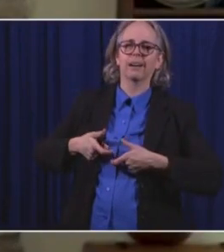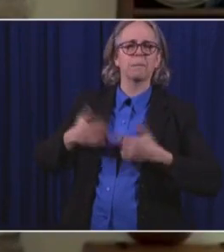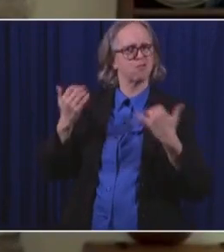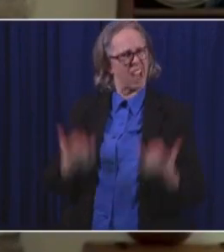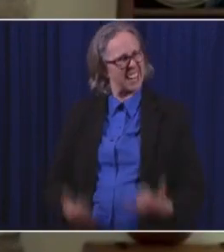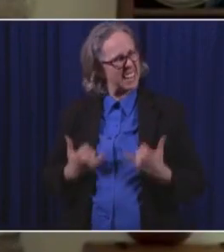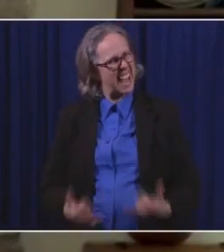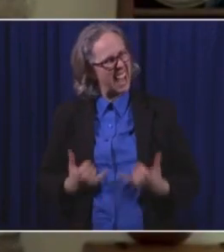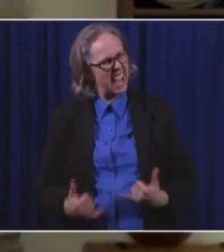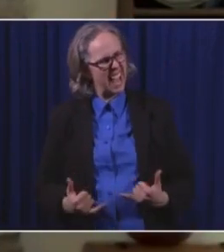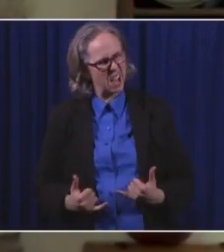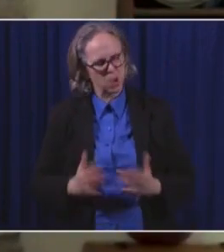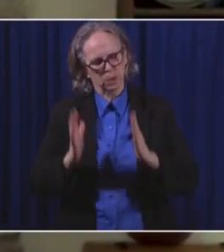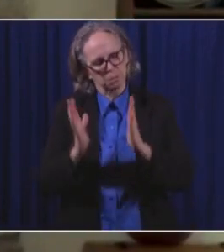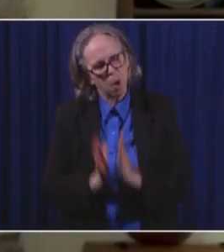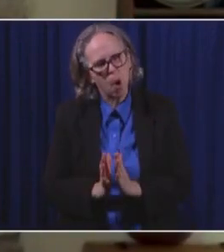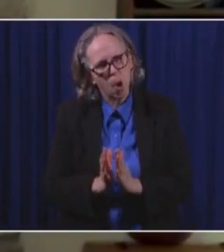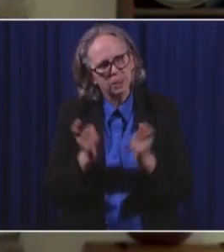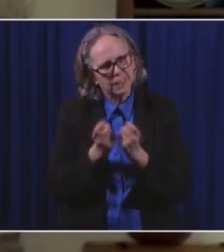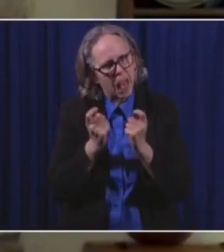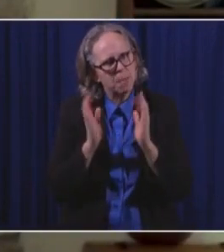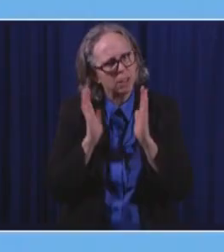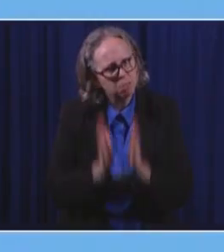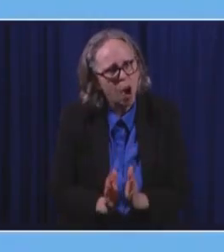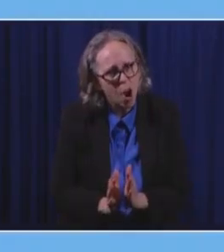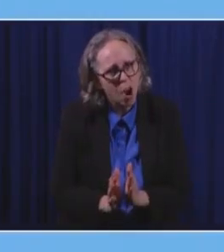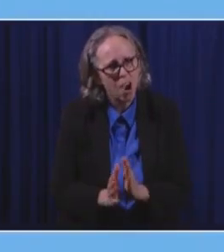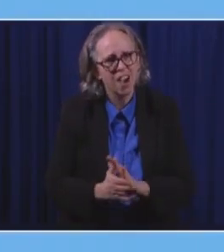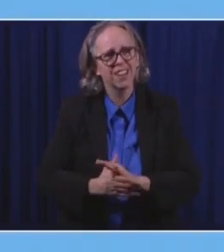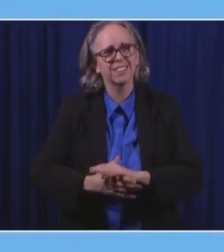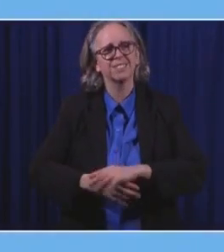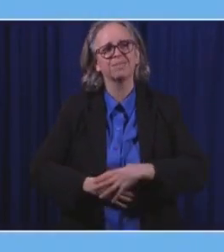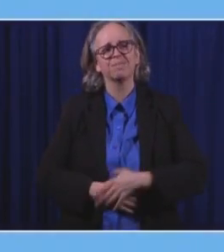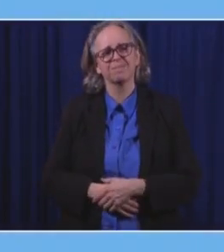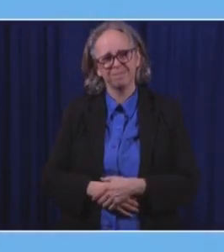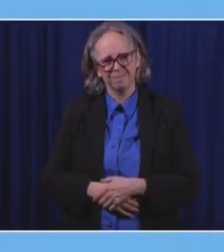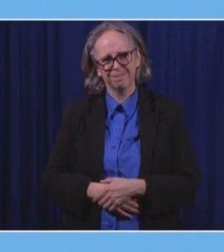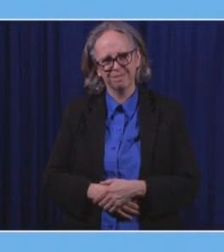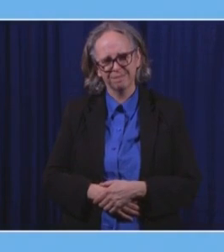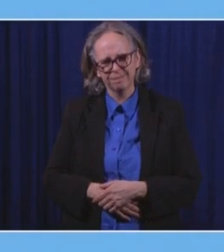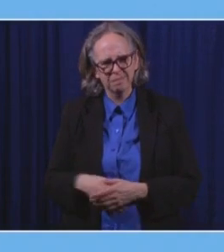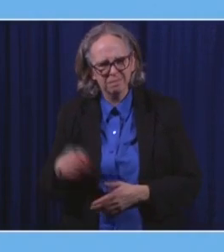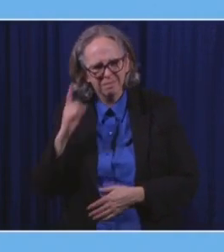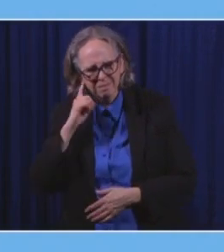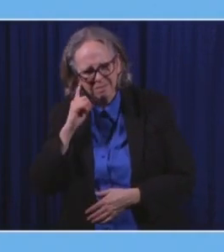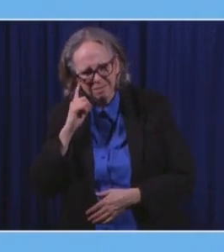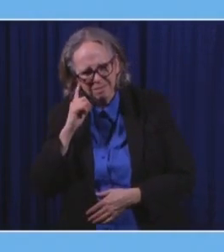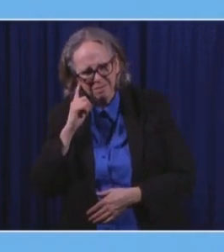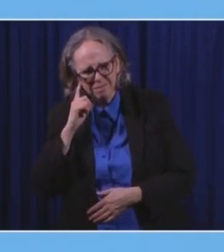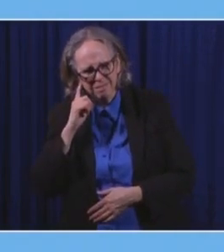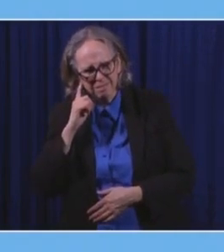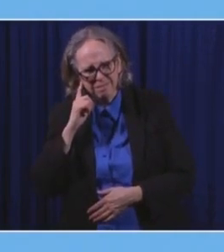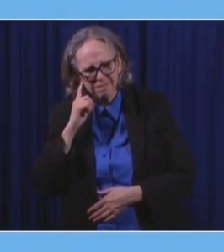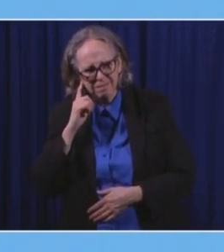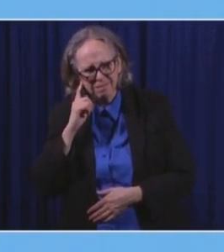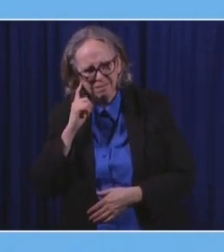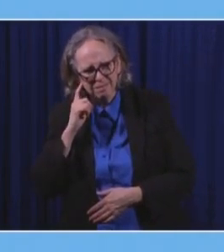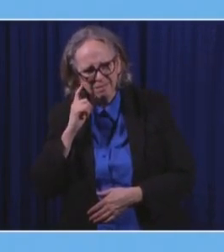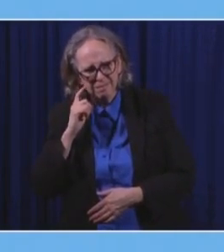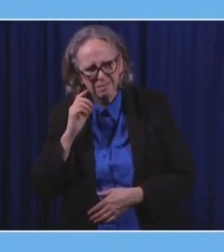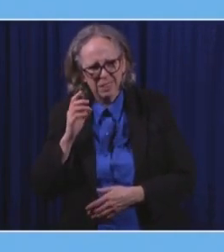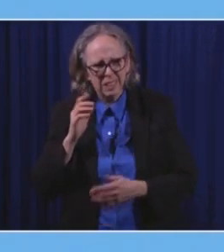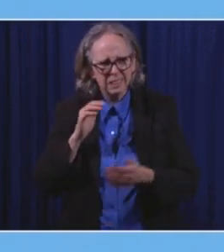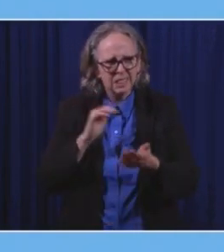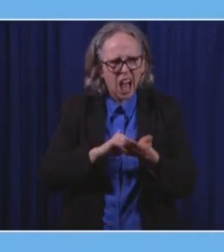much. Let me now go to Dr. Dan Reese, Vice President, Physician Services and Chief Medical Officer